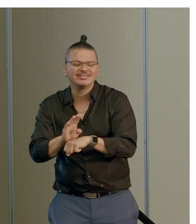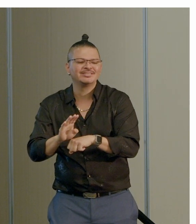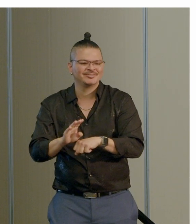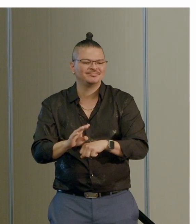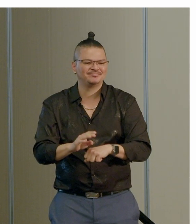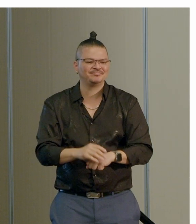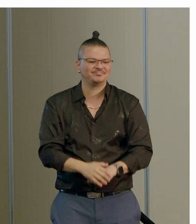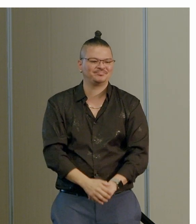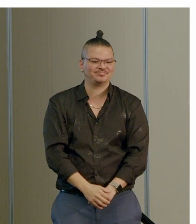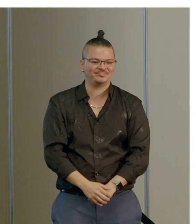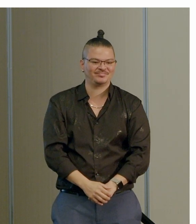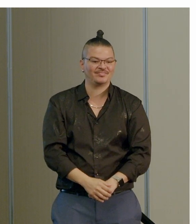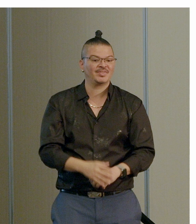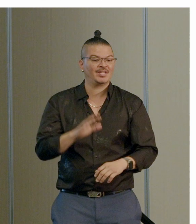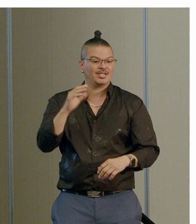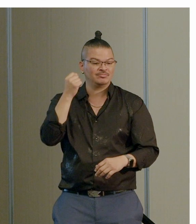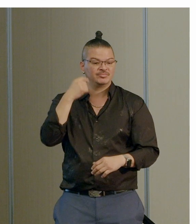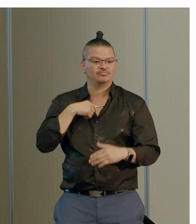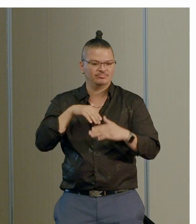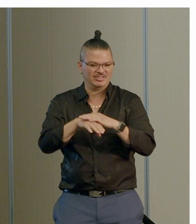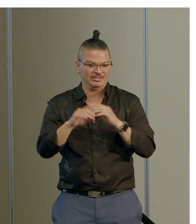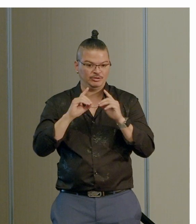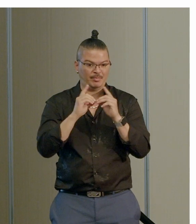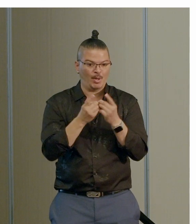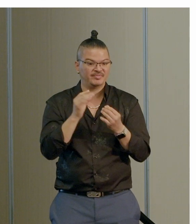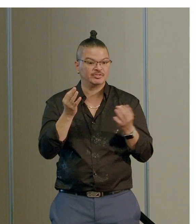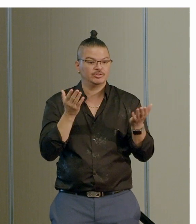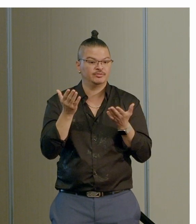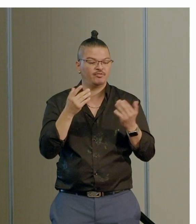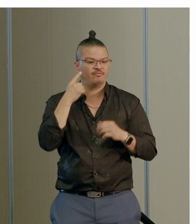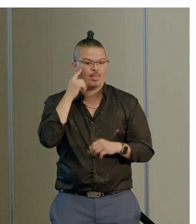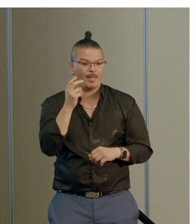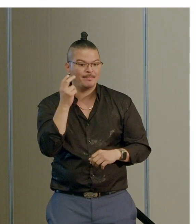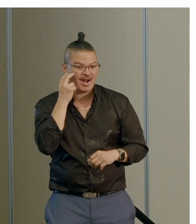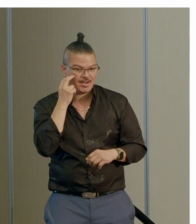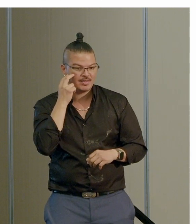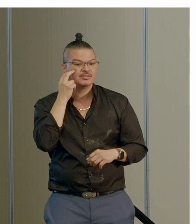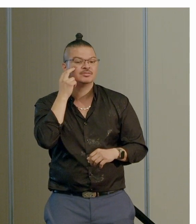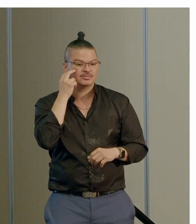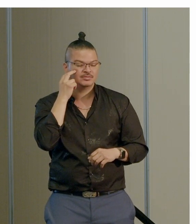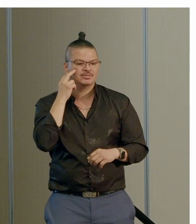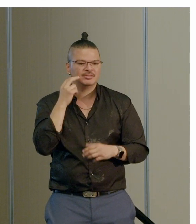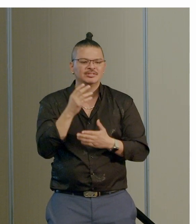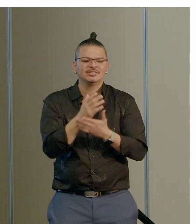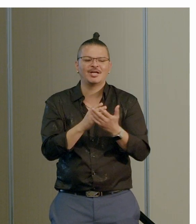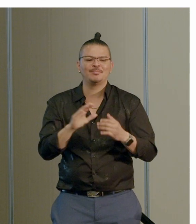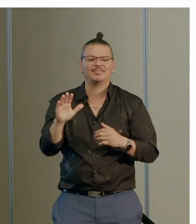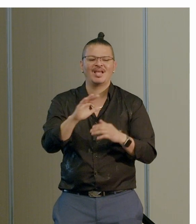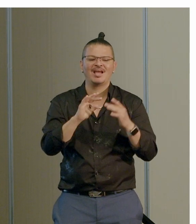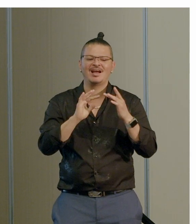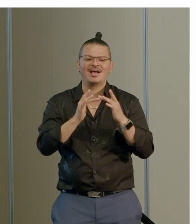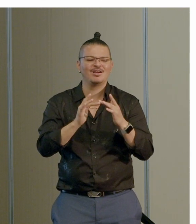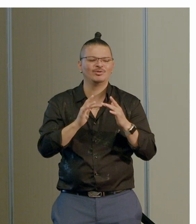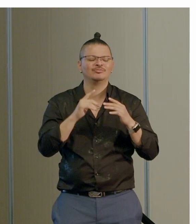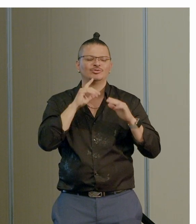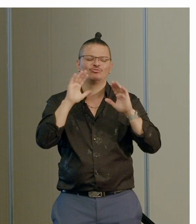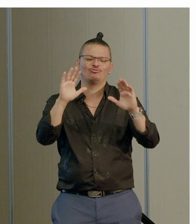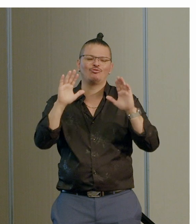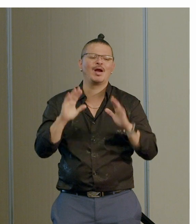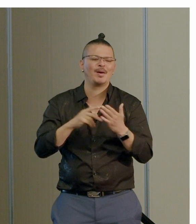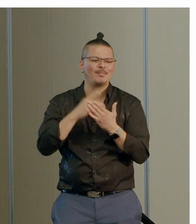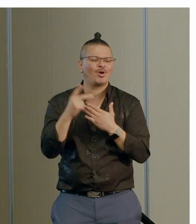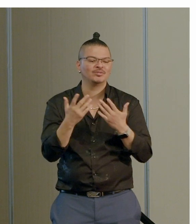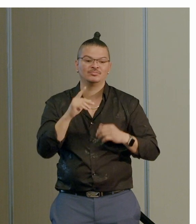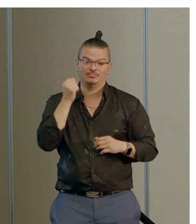into the Department of Services for the Blind as part of that network upgrade project. And I had no experience working with